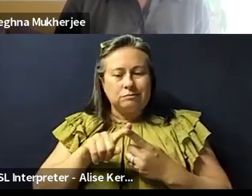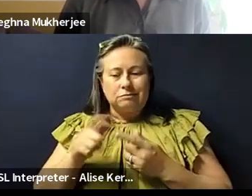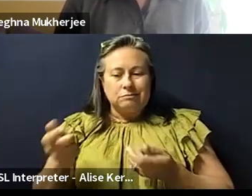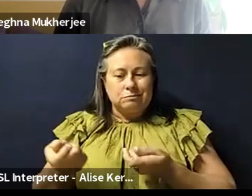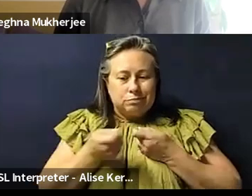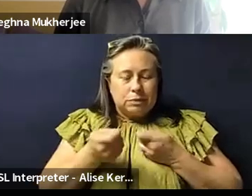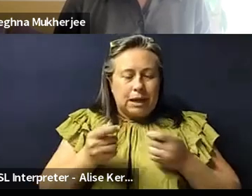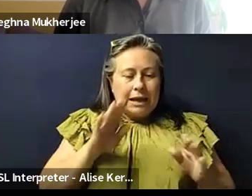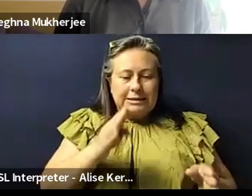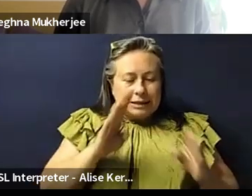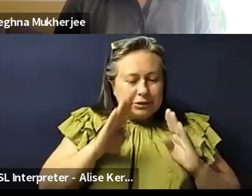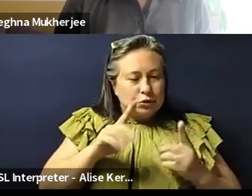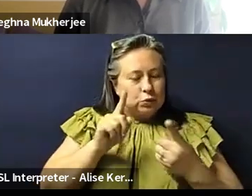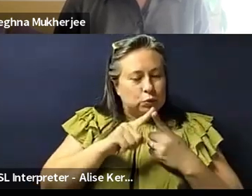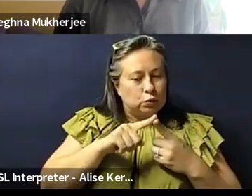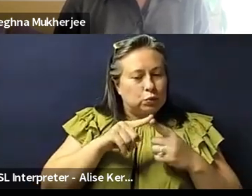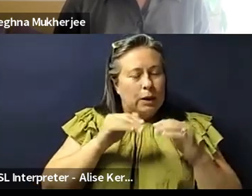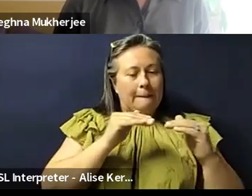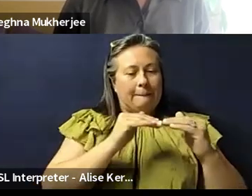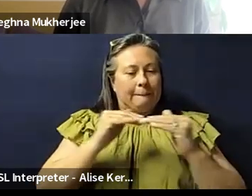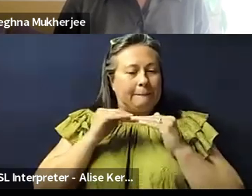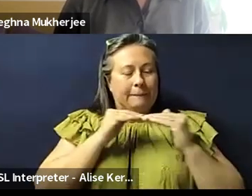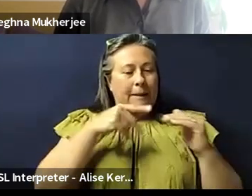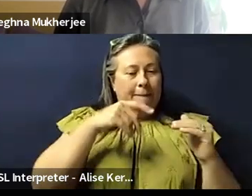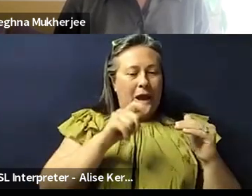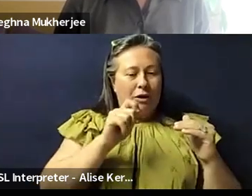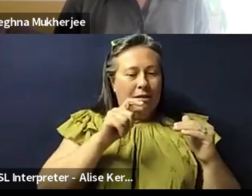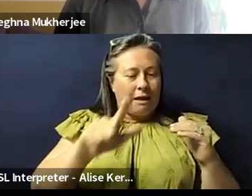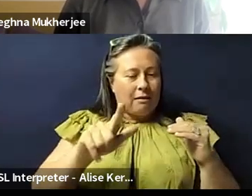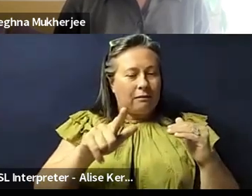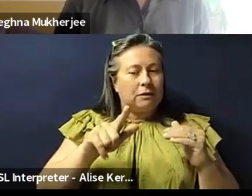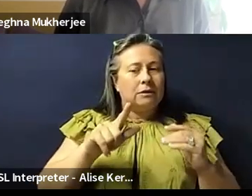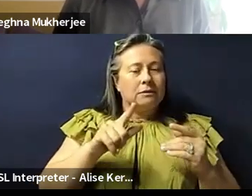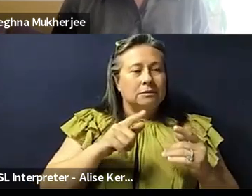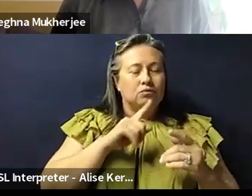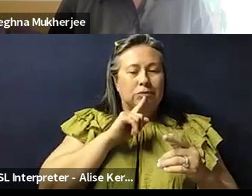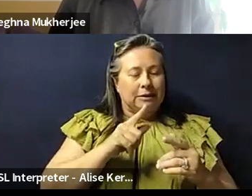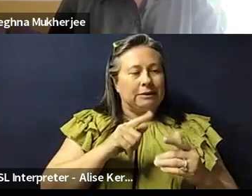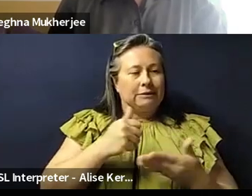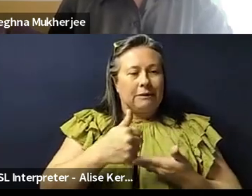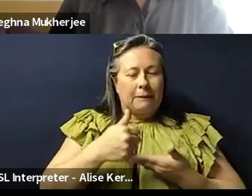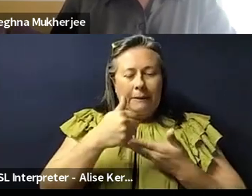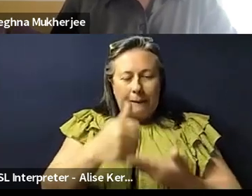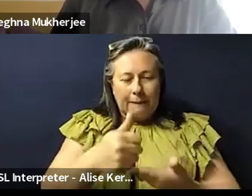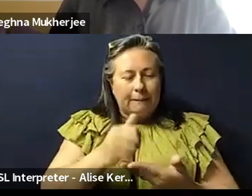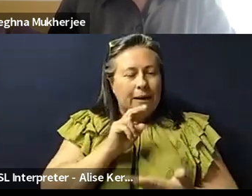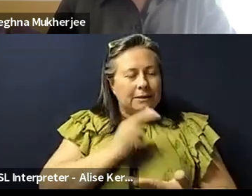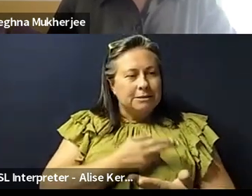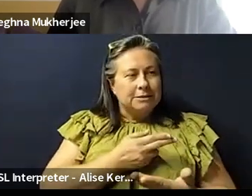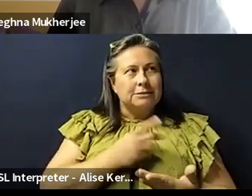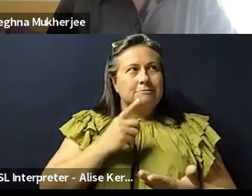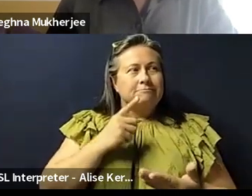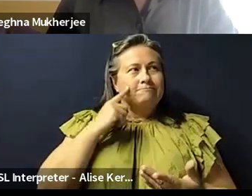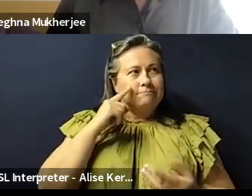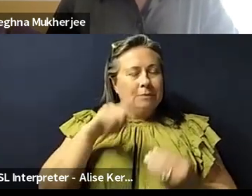that are sort of social and pull us away from just the specific medical needs of patients. So I